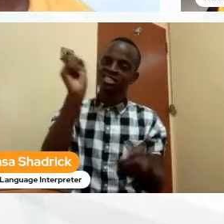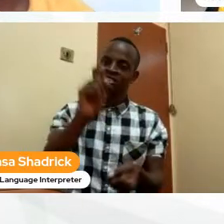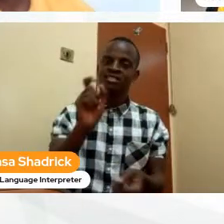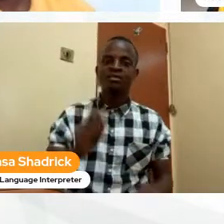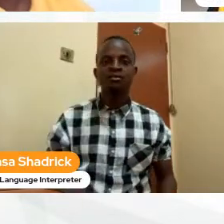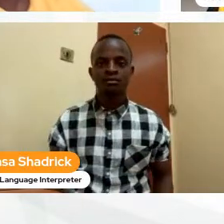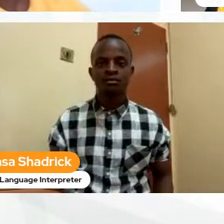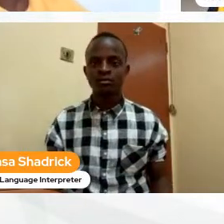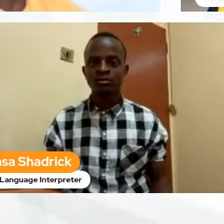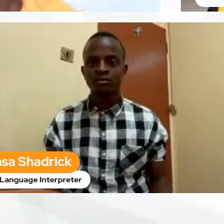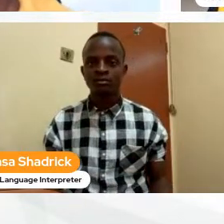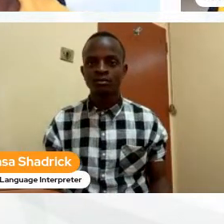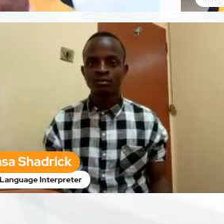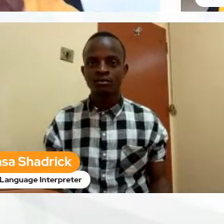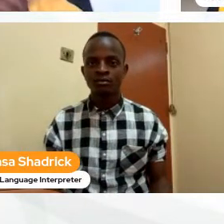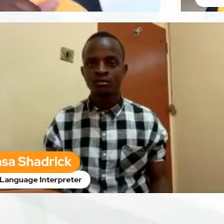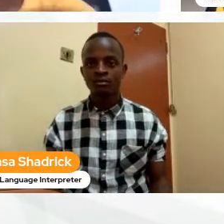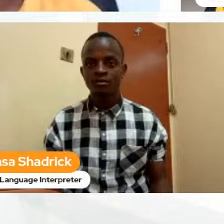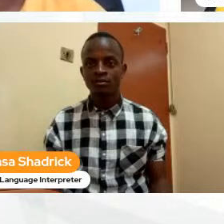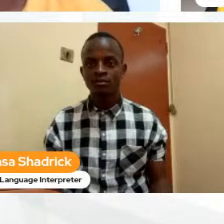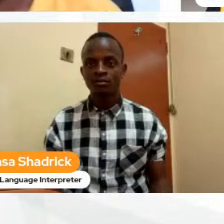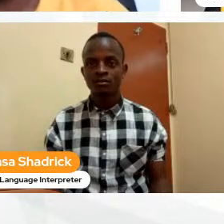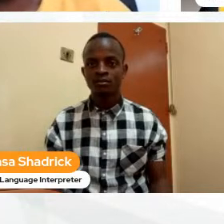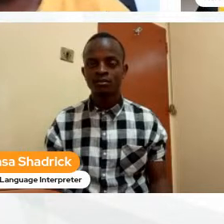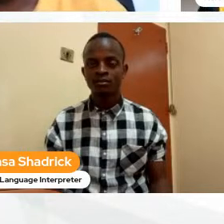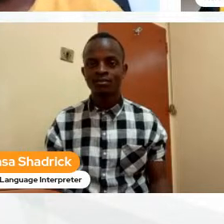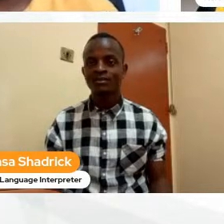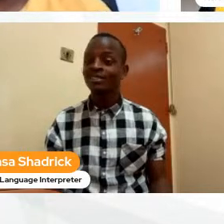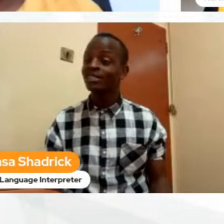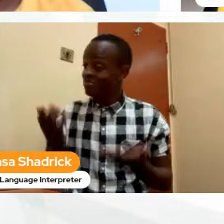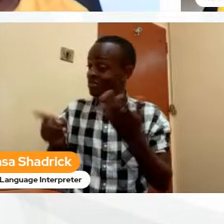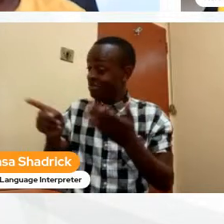you're nominating someone yourself. That's not Yeah. you.